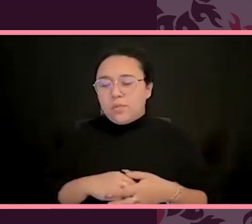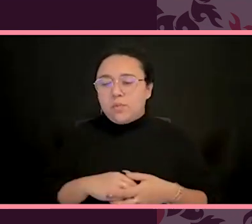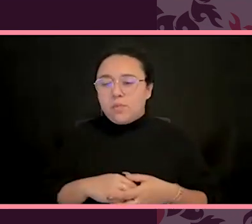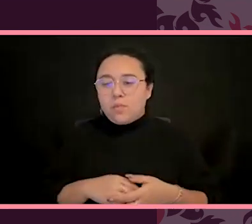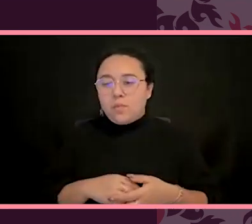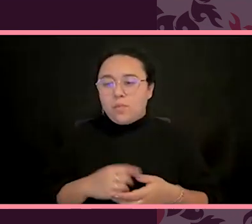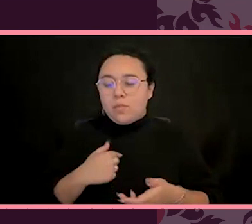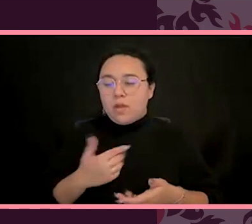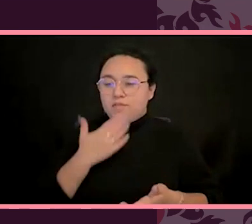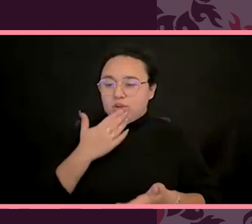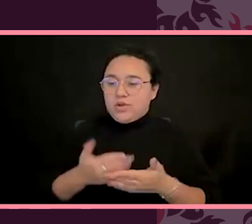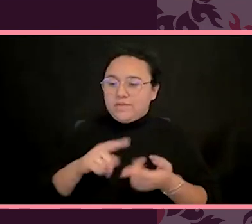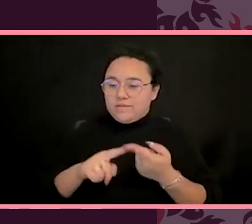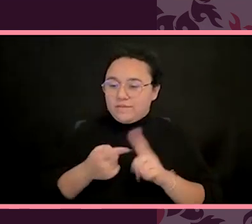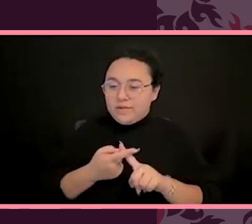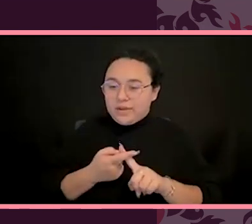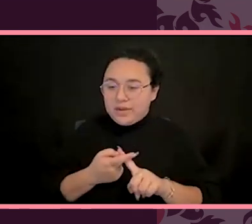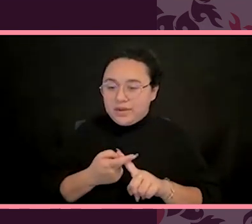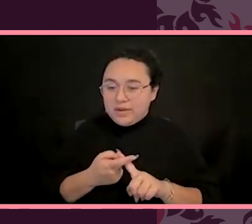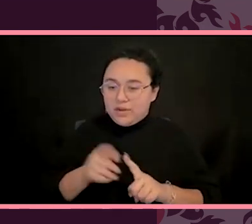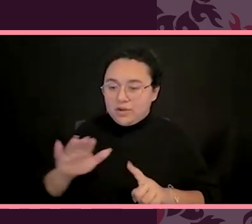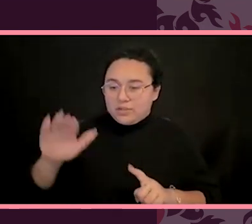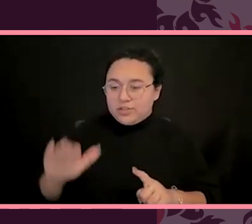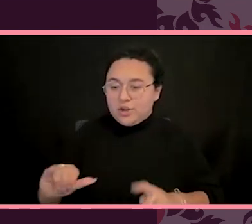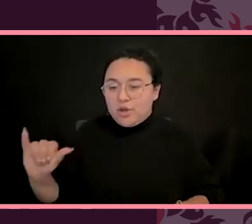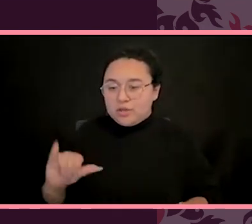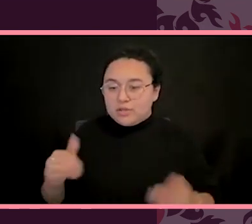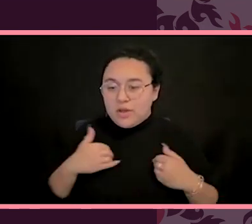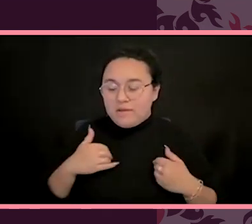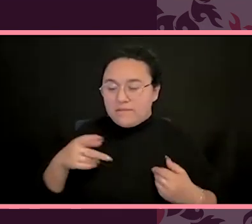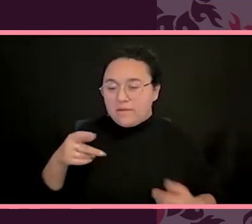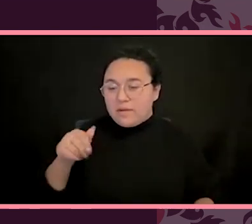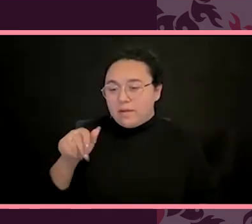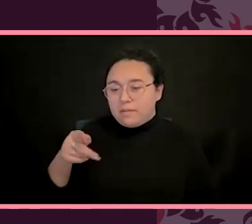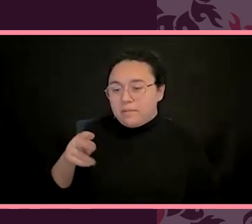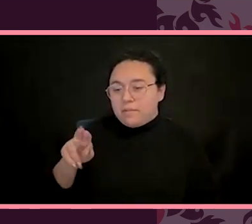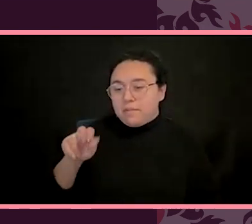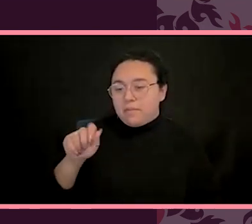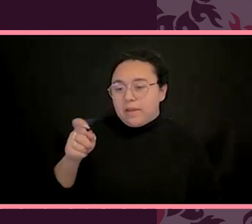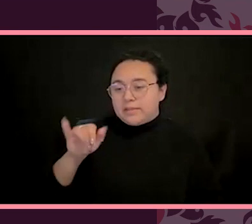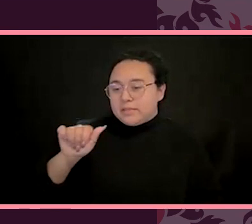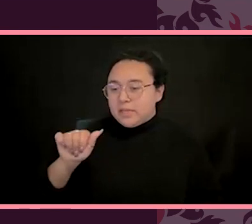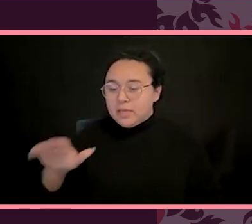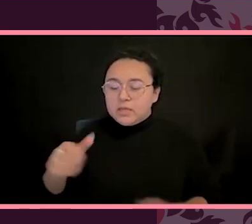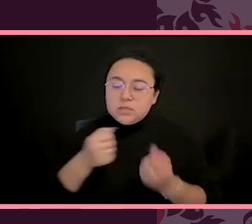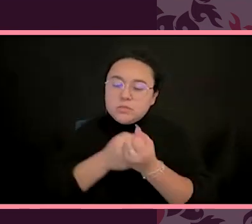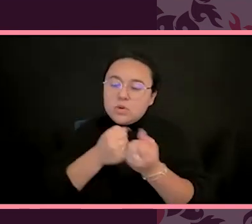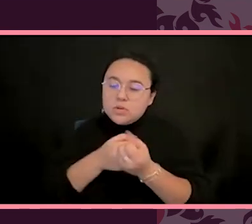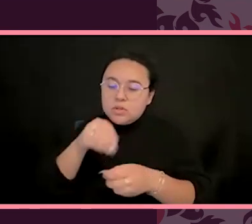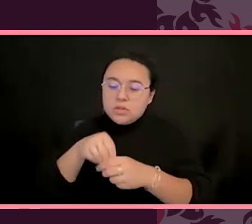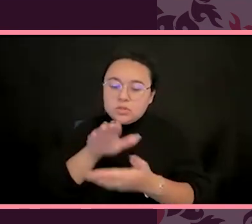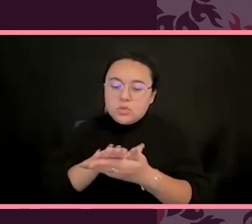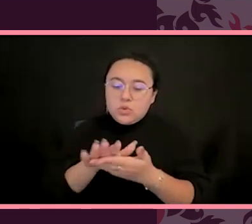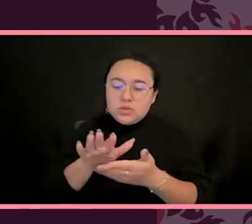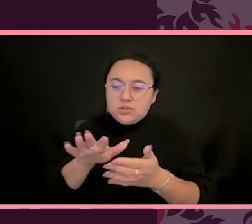I have a good friend who her child also has apraxia, right? So his supports and needs in the school setting are going to be